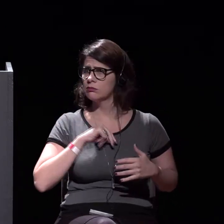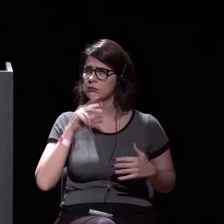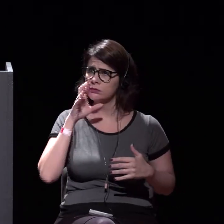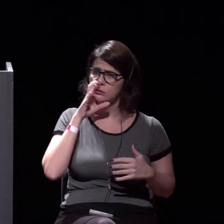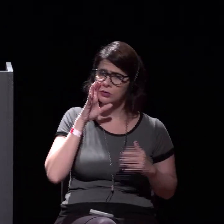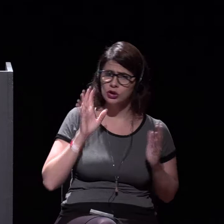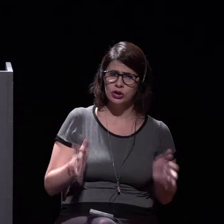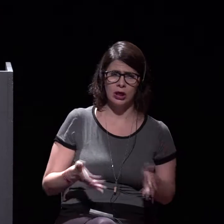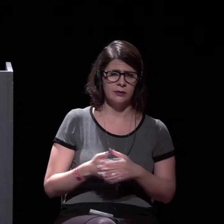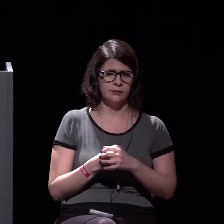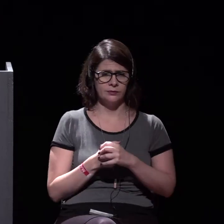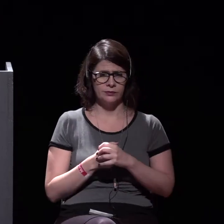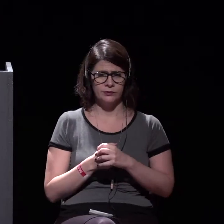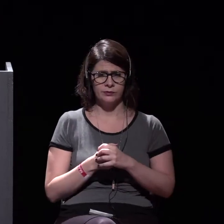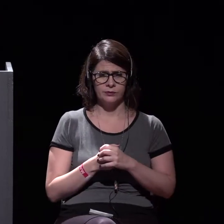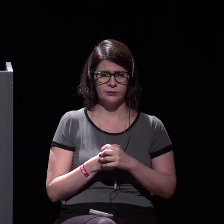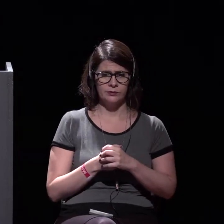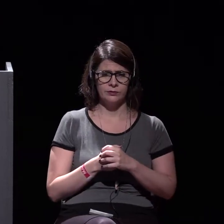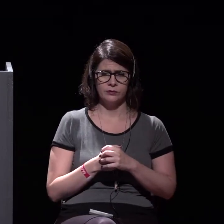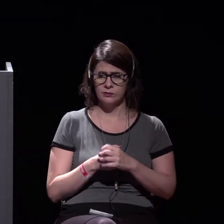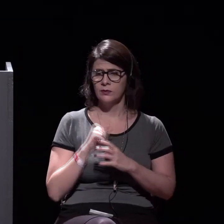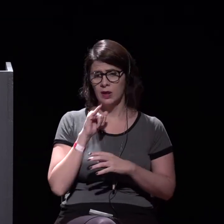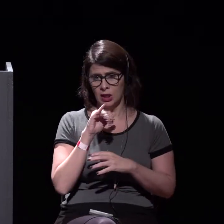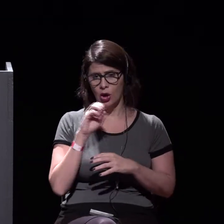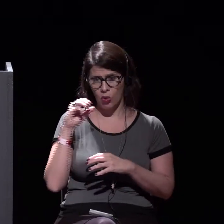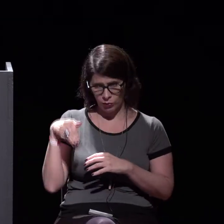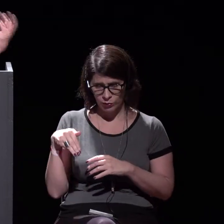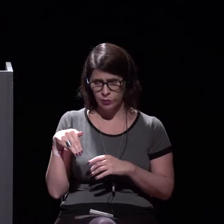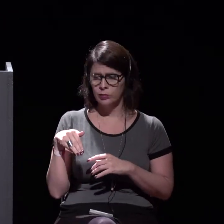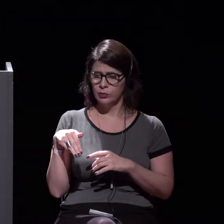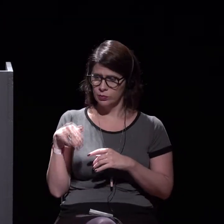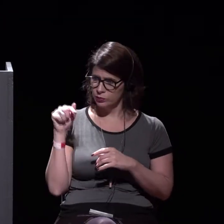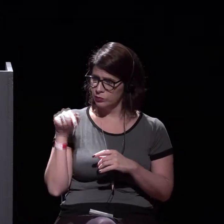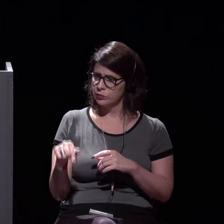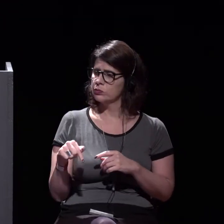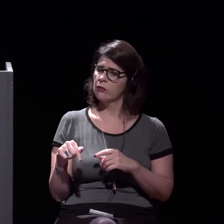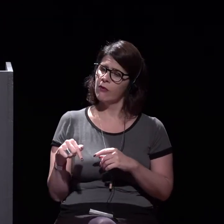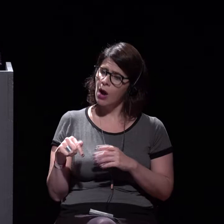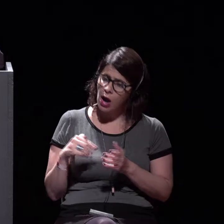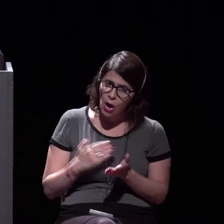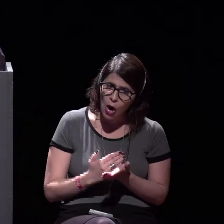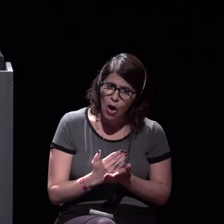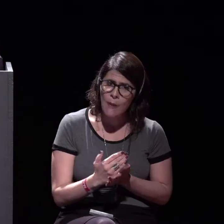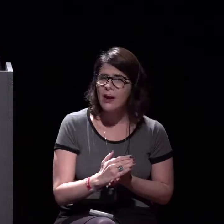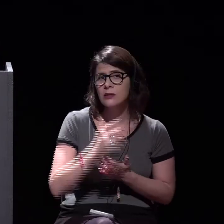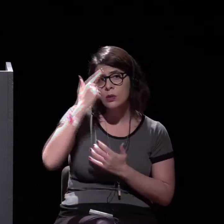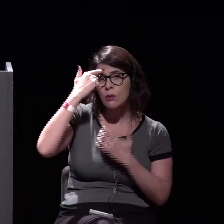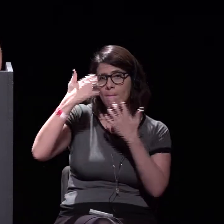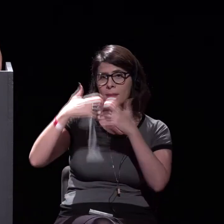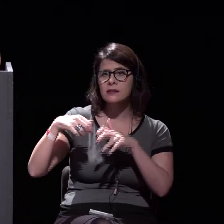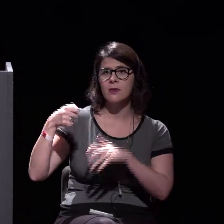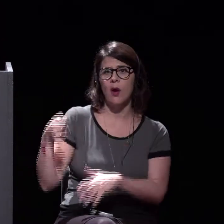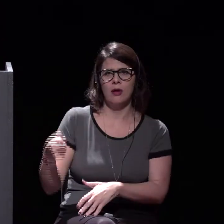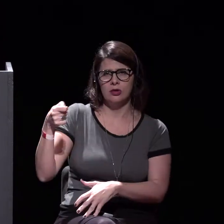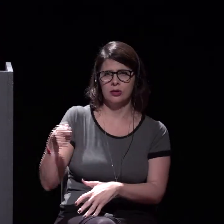of course, was hardly a beacon of radical thought. It was an association, an unofficial association